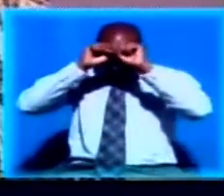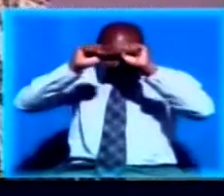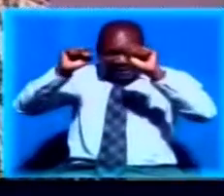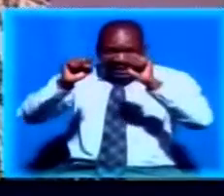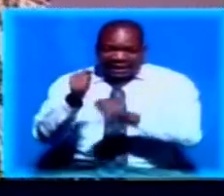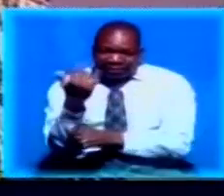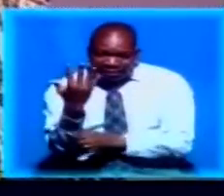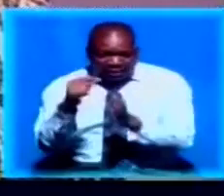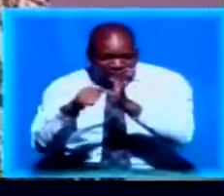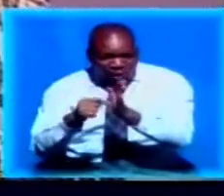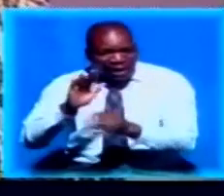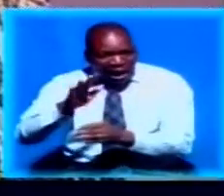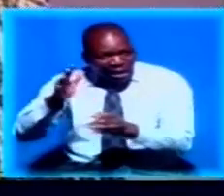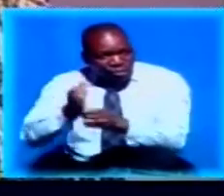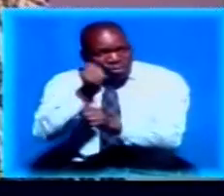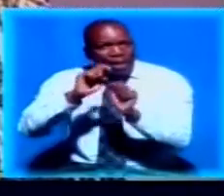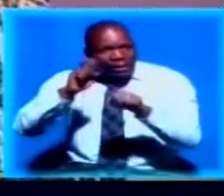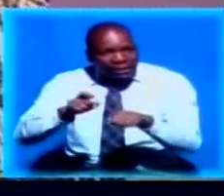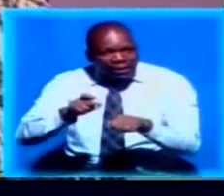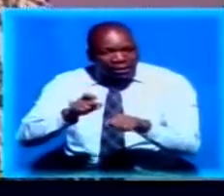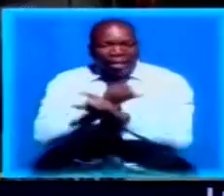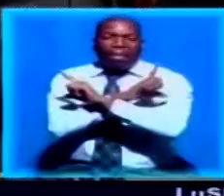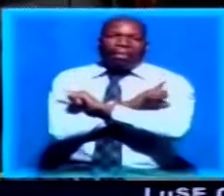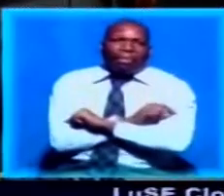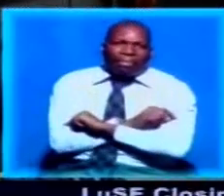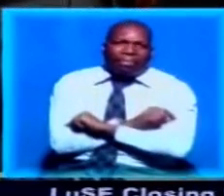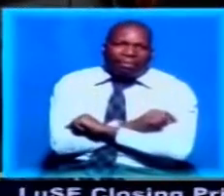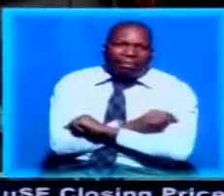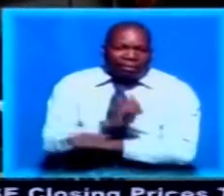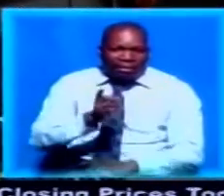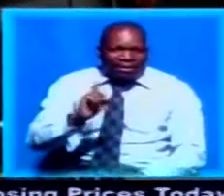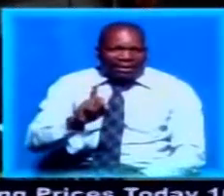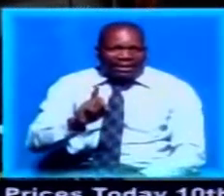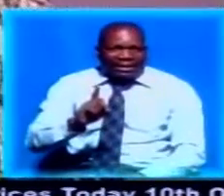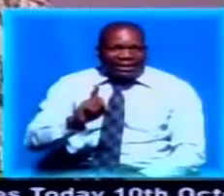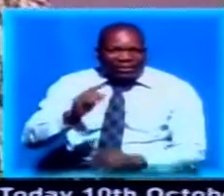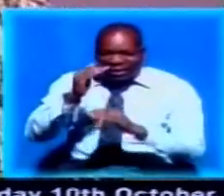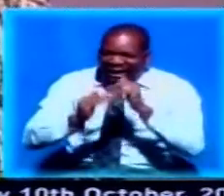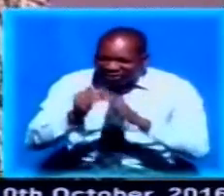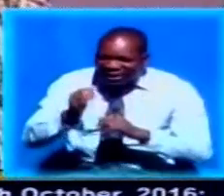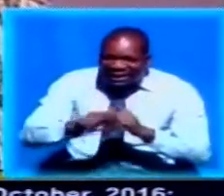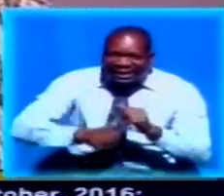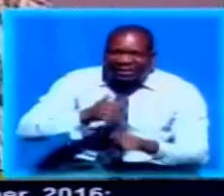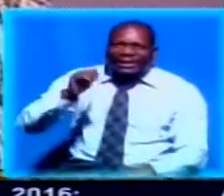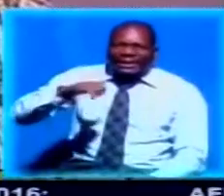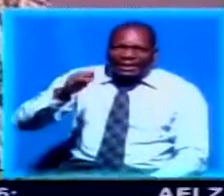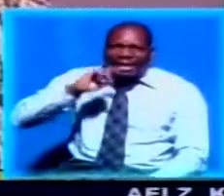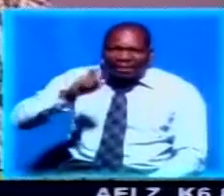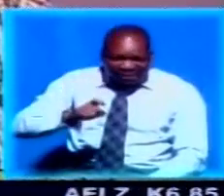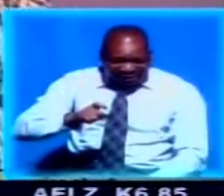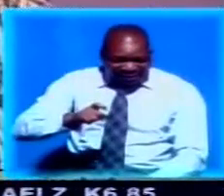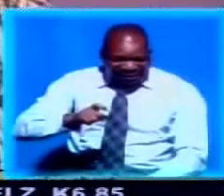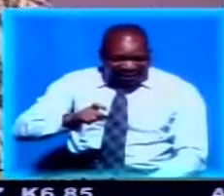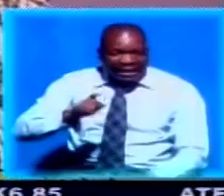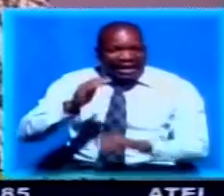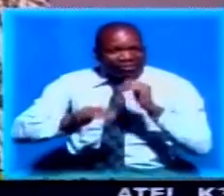points to collect. We should not lose hope. We should not give up. We are comforting ourselves, Ruben. We should, and there's no reason not to, because